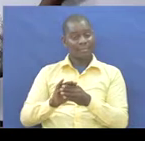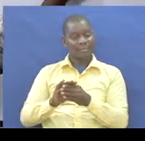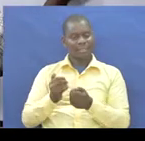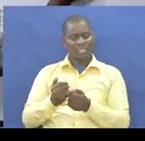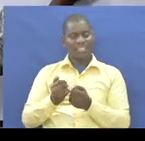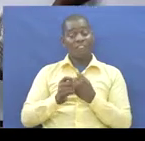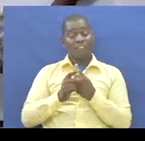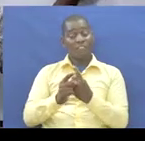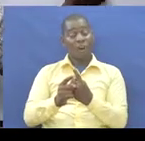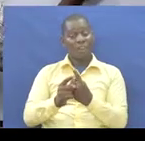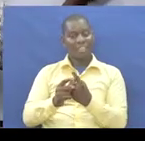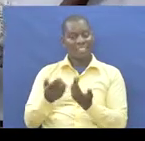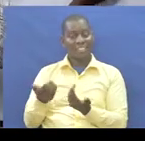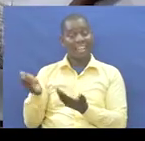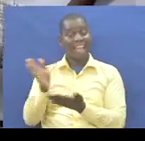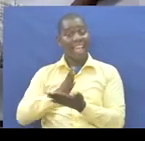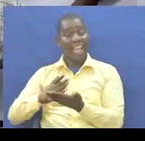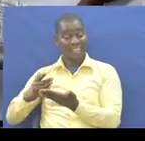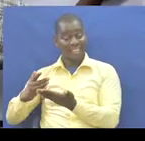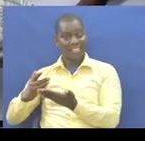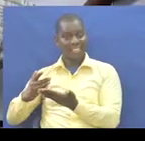is applied